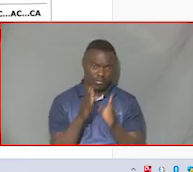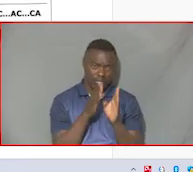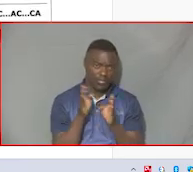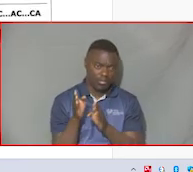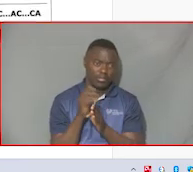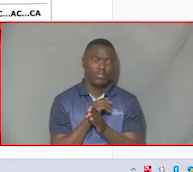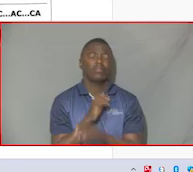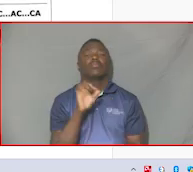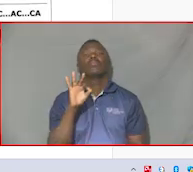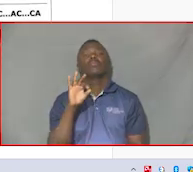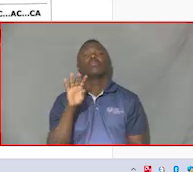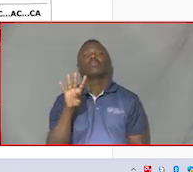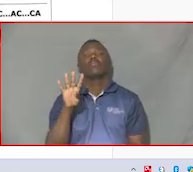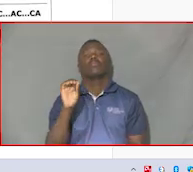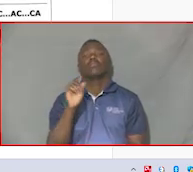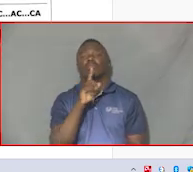is